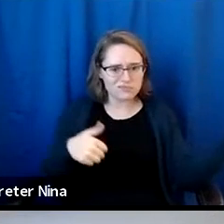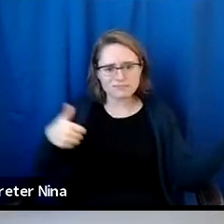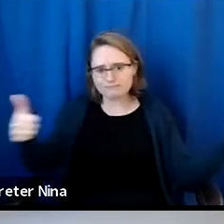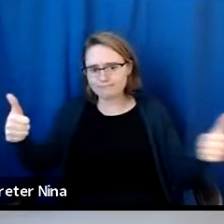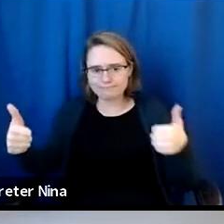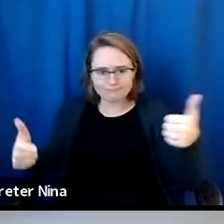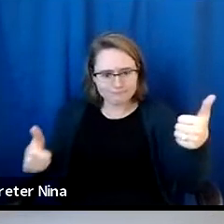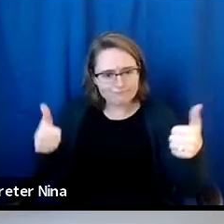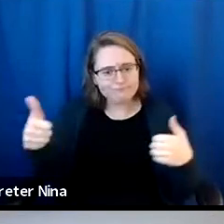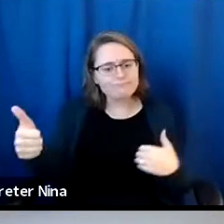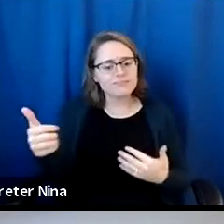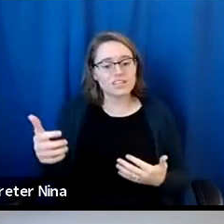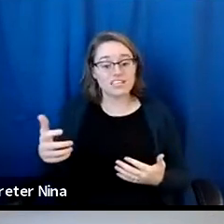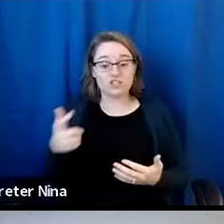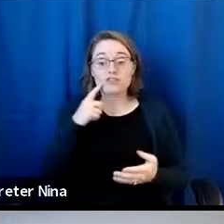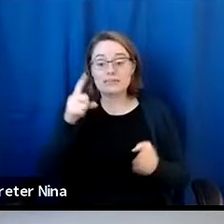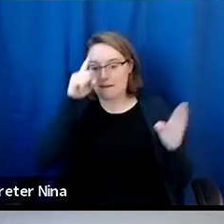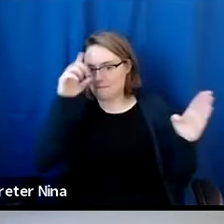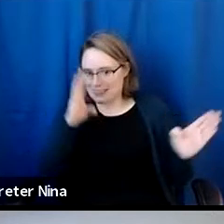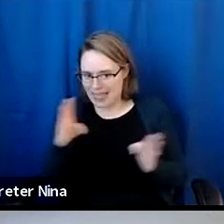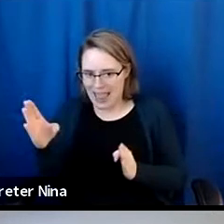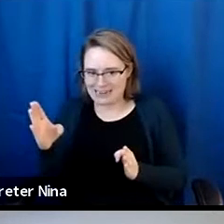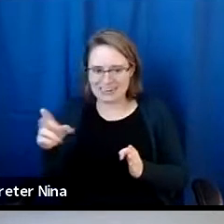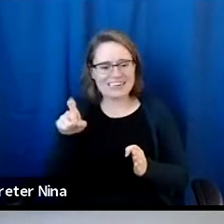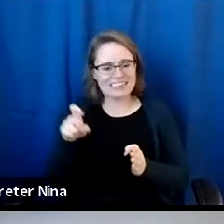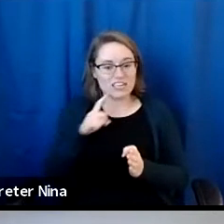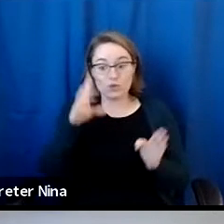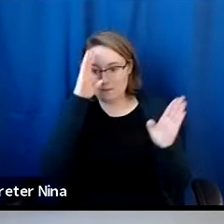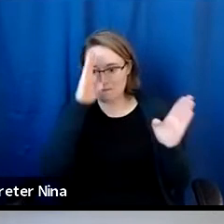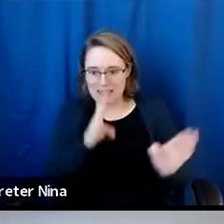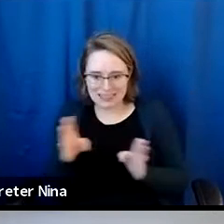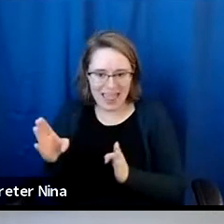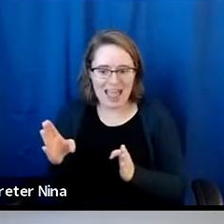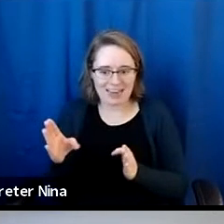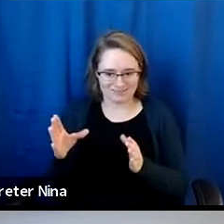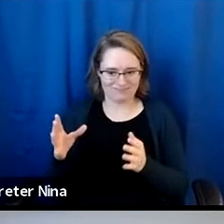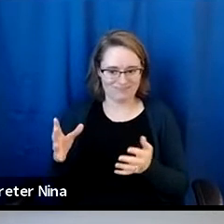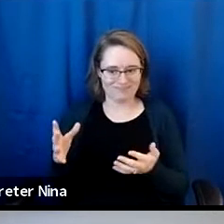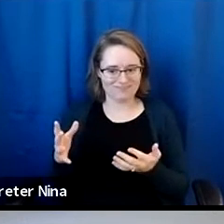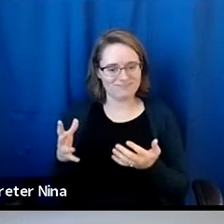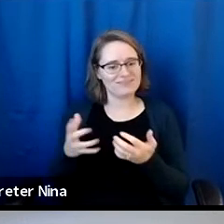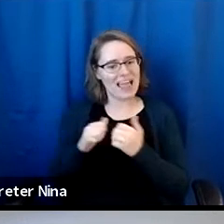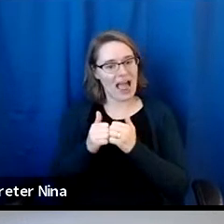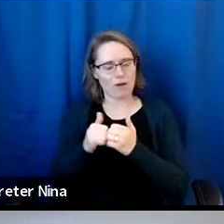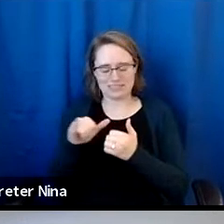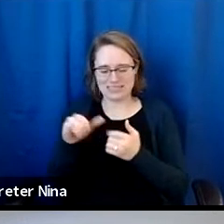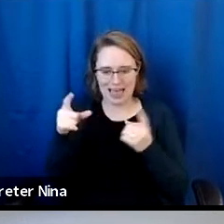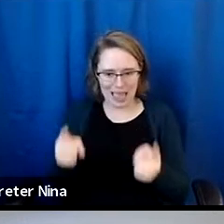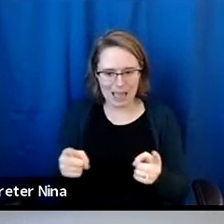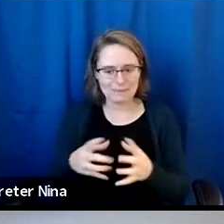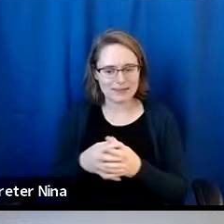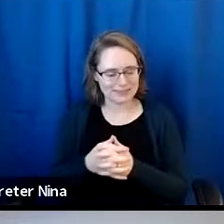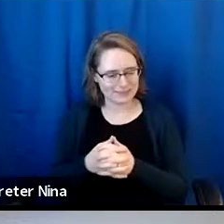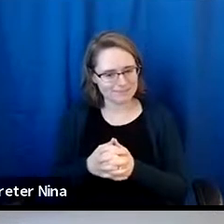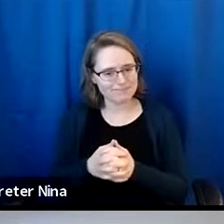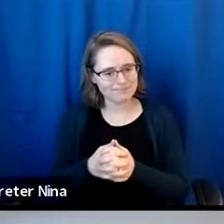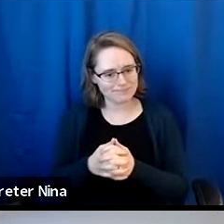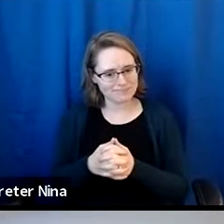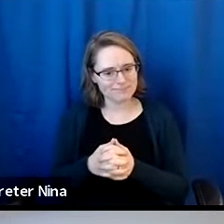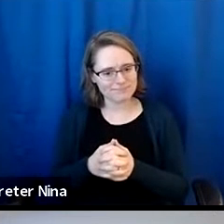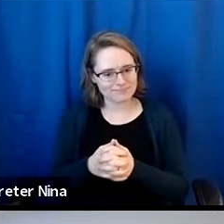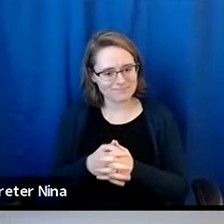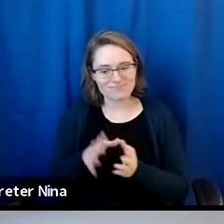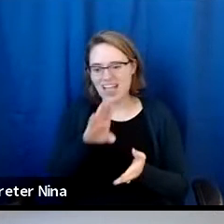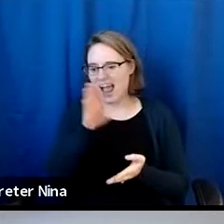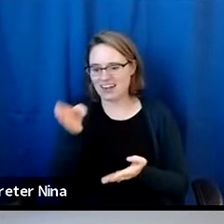just planning, right? We just got to get a plan on, how do you kind of make this stuff happen? Because I never